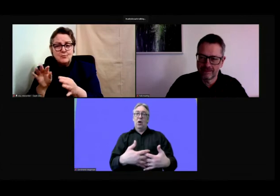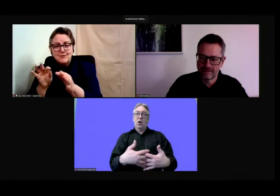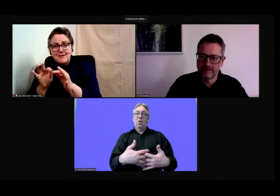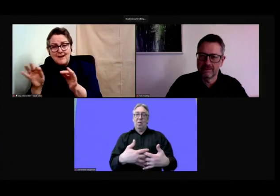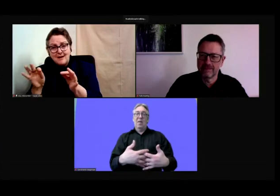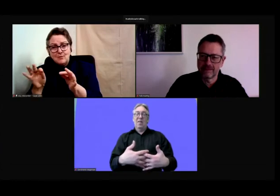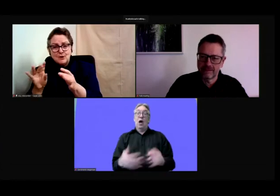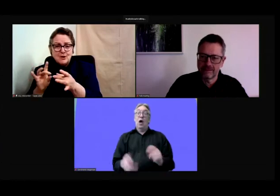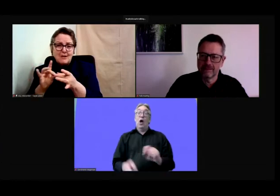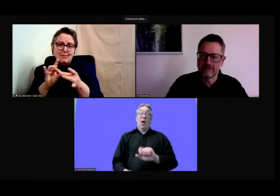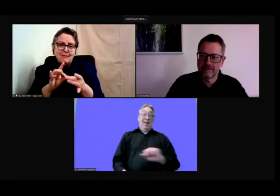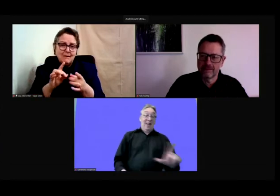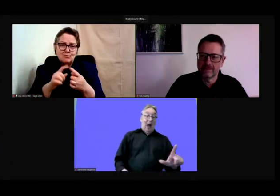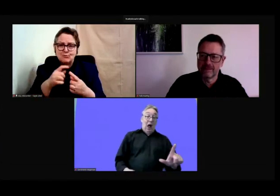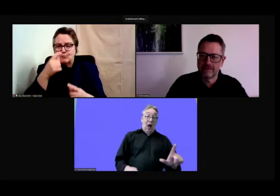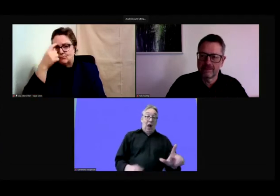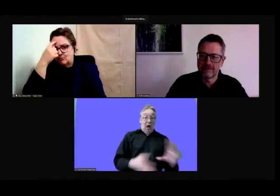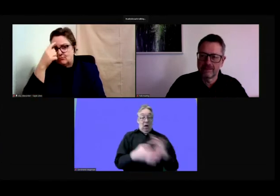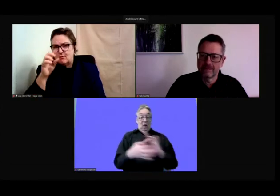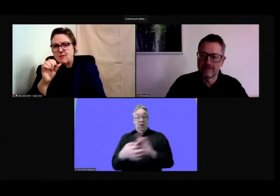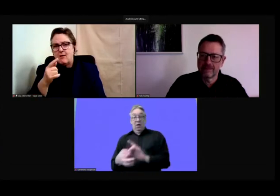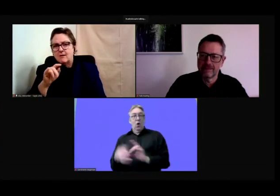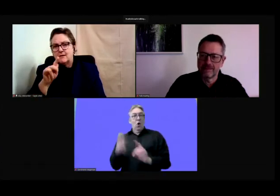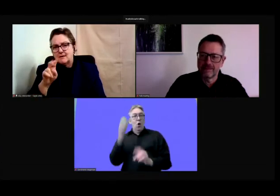cognitive processes.